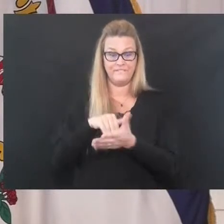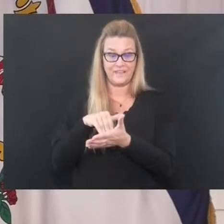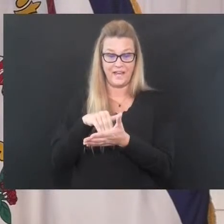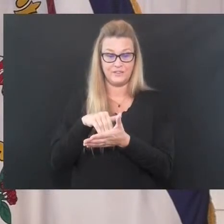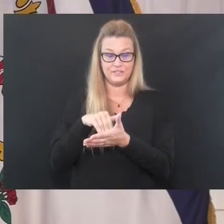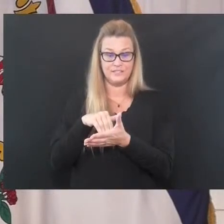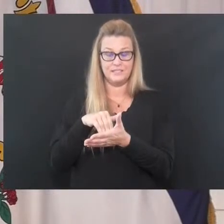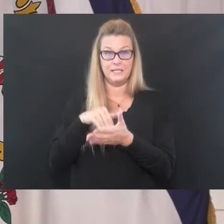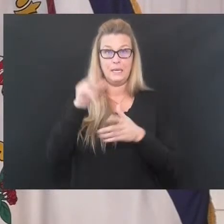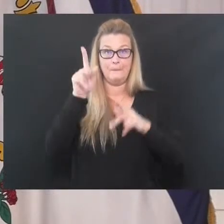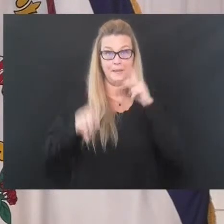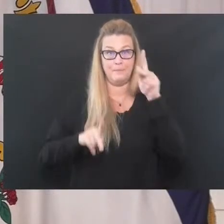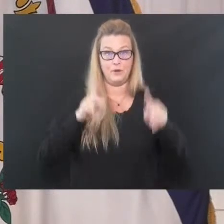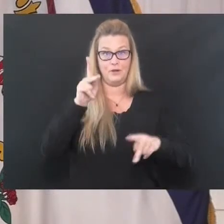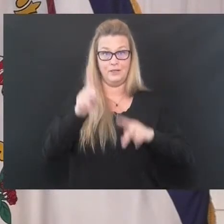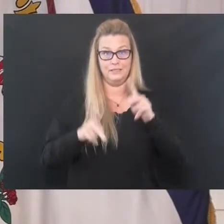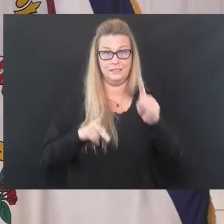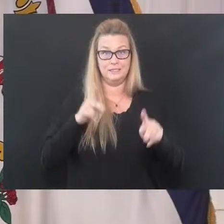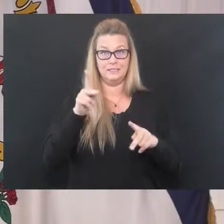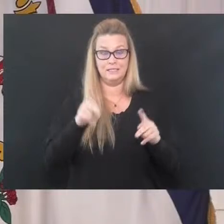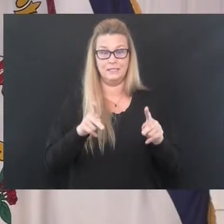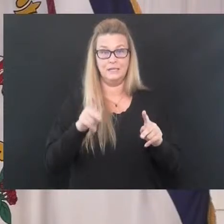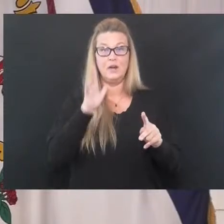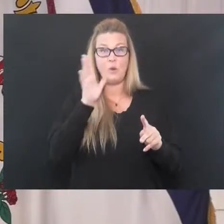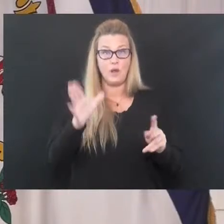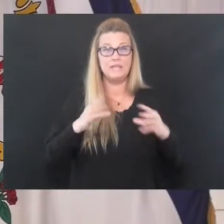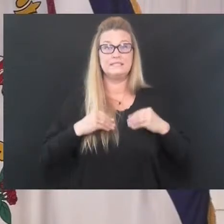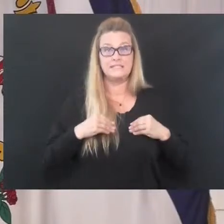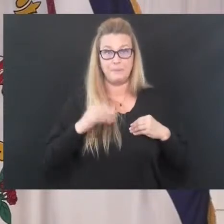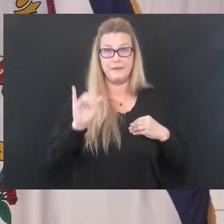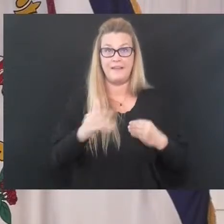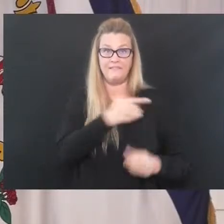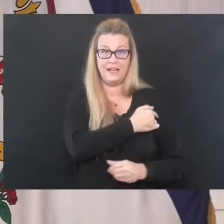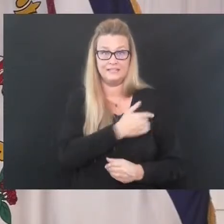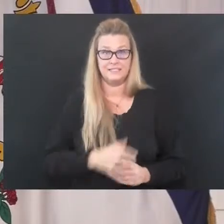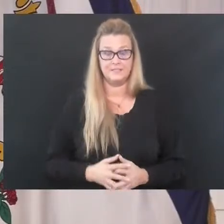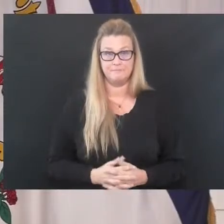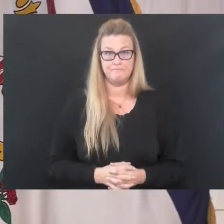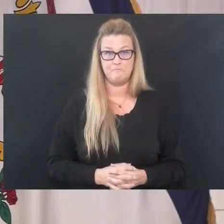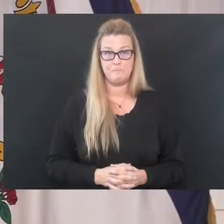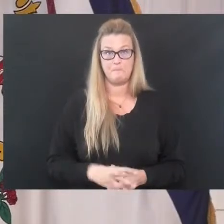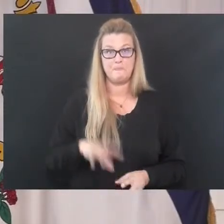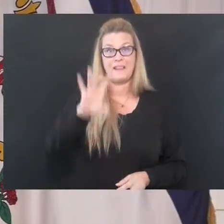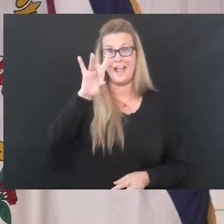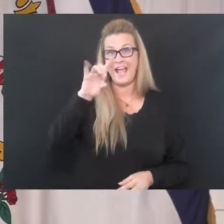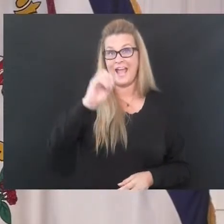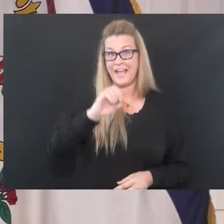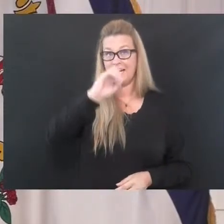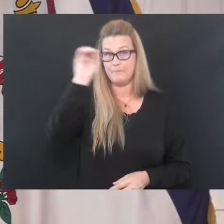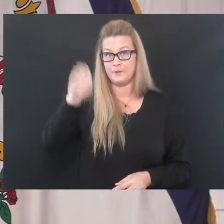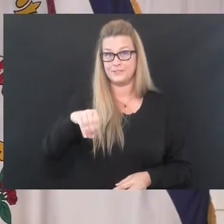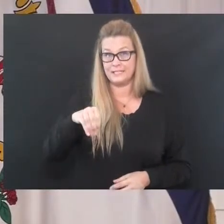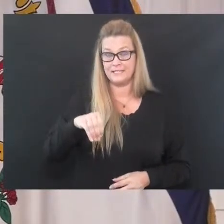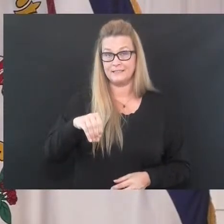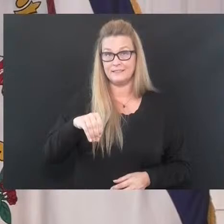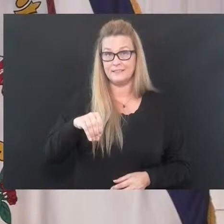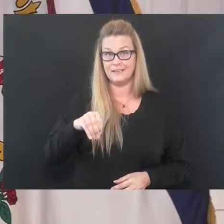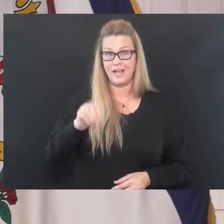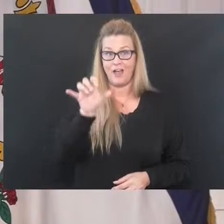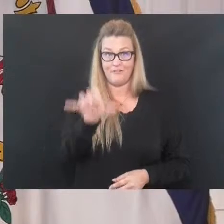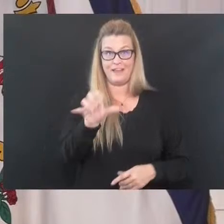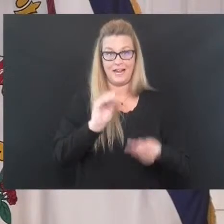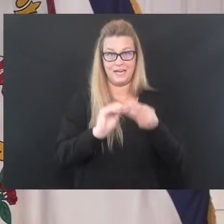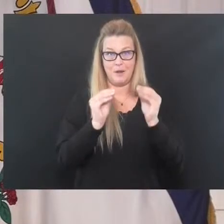275,000 people that will take the vaccine. If 80% of this